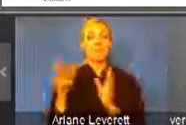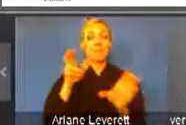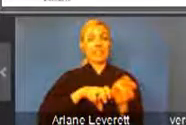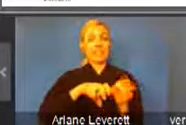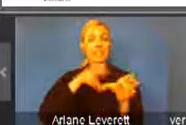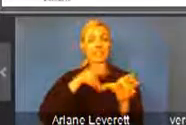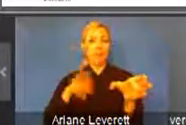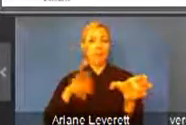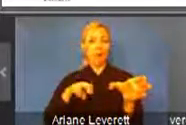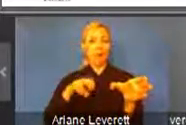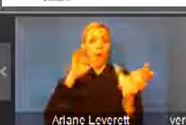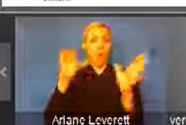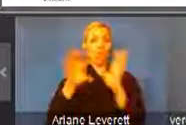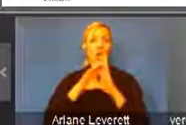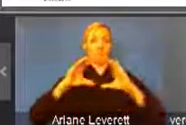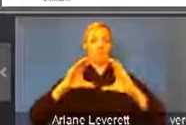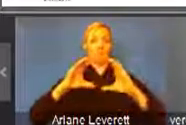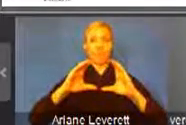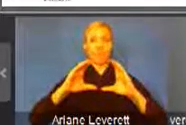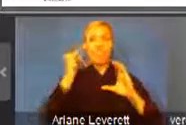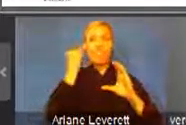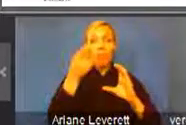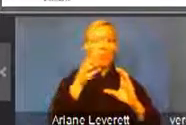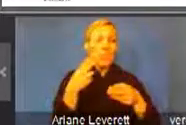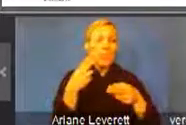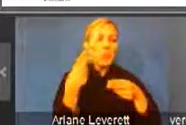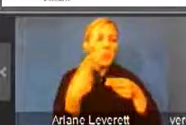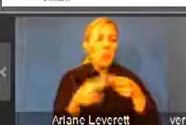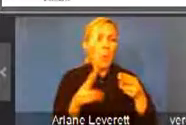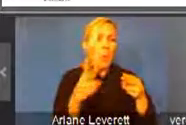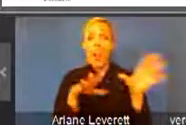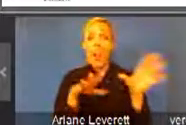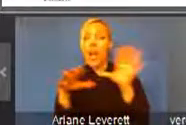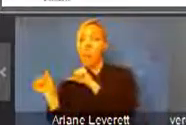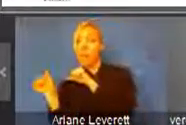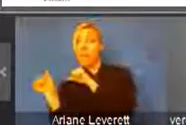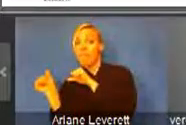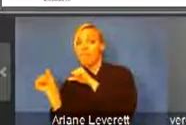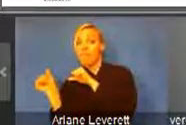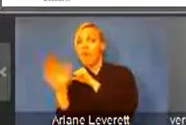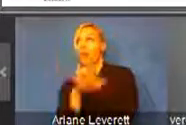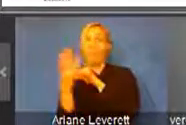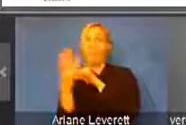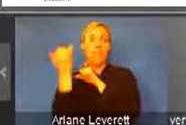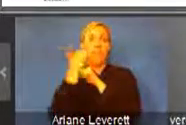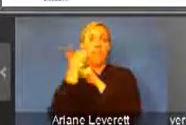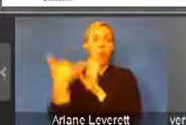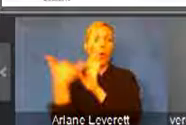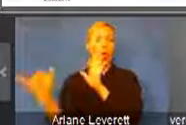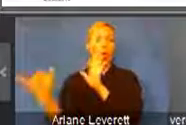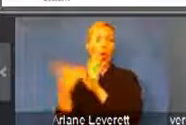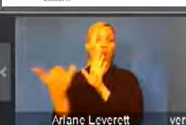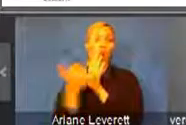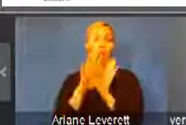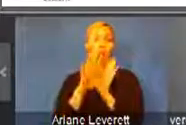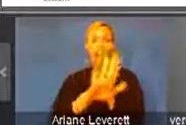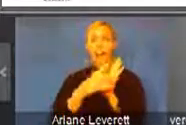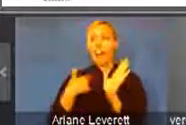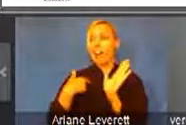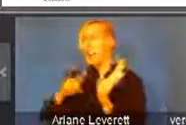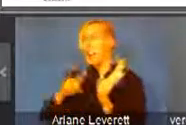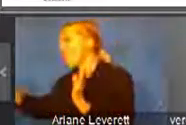the icon if you leave the webinar just for a short while. For example, if you have to answer the phone, but you are coming back to the